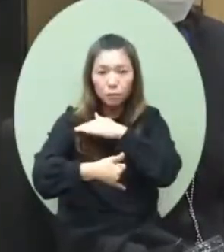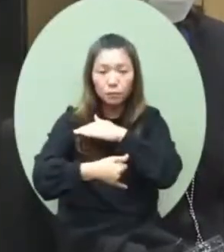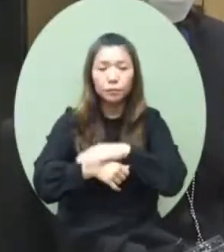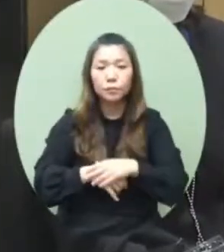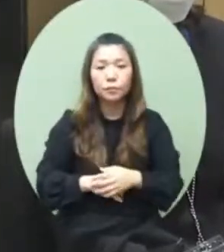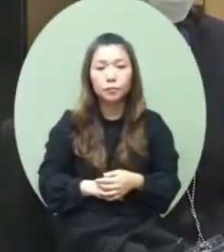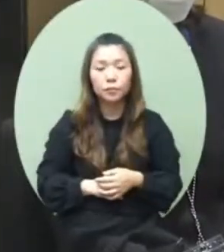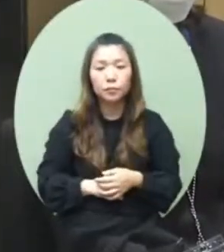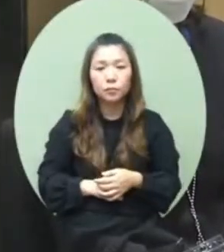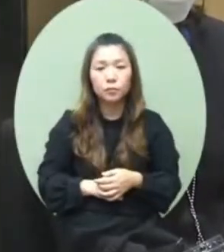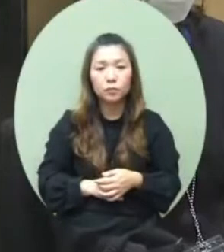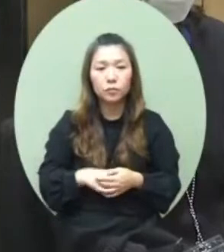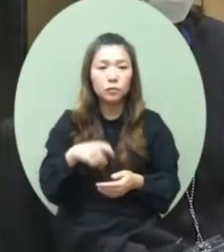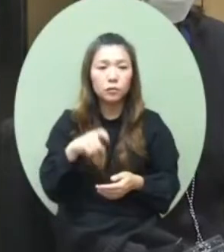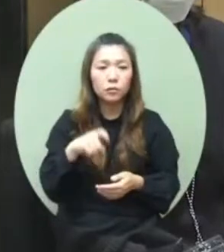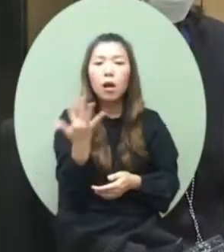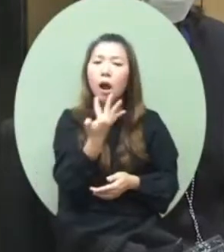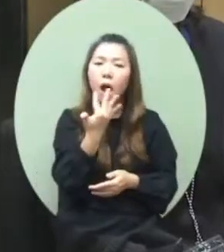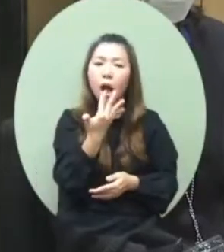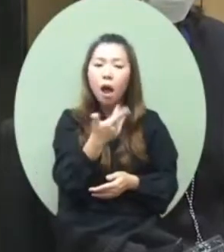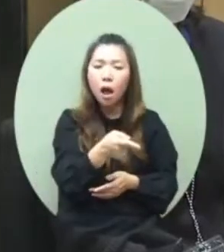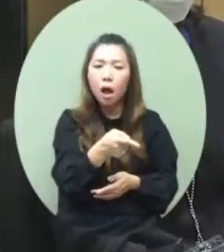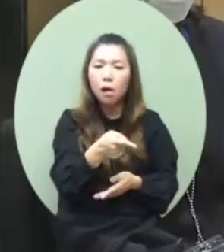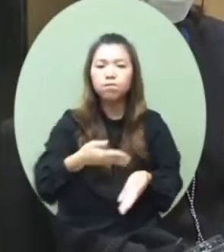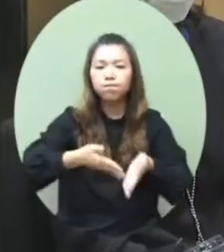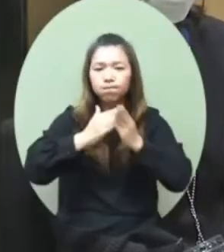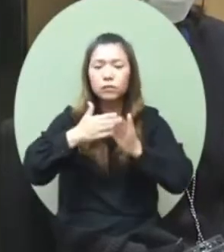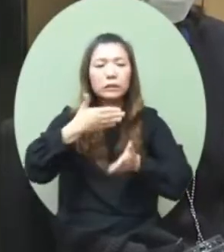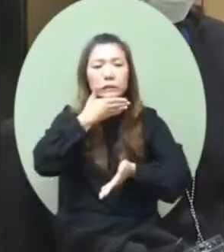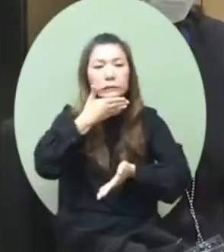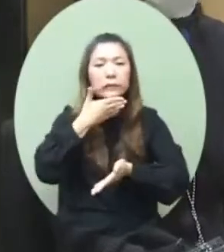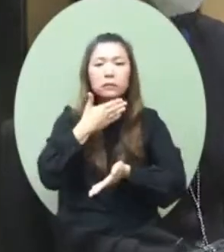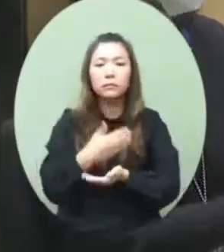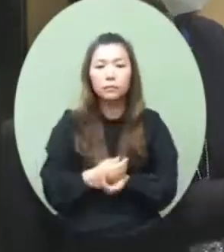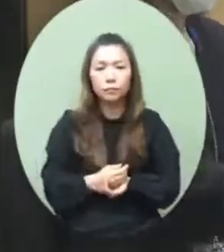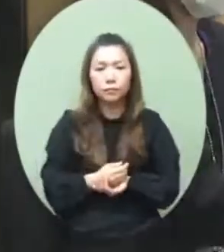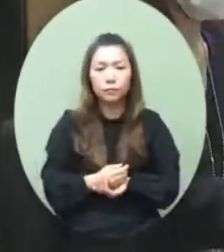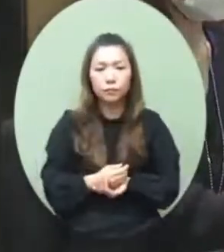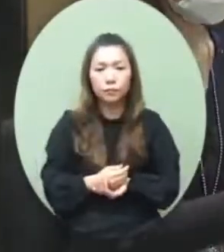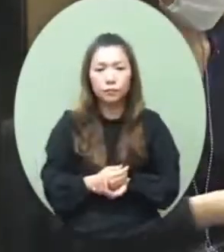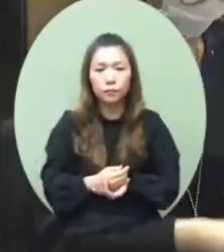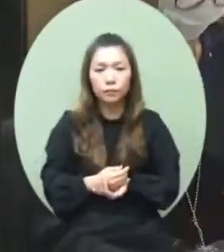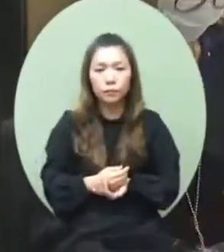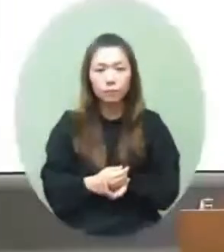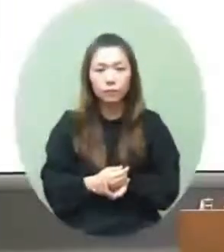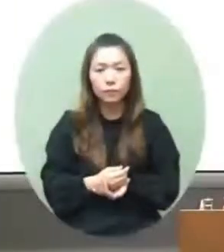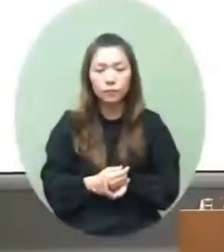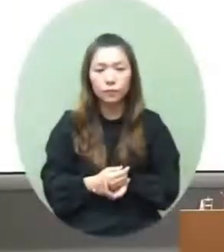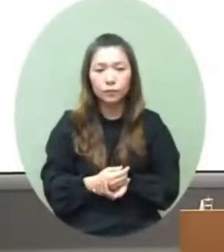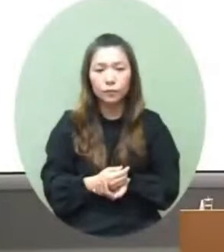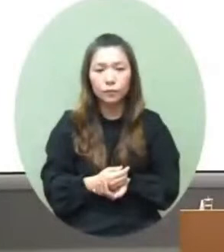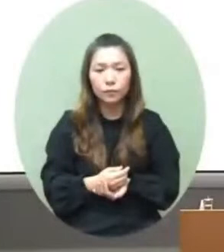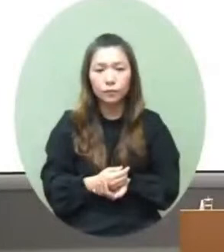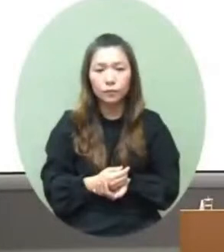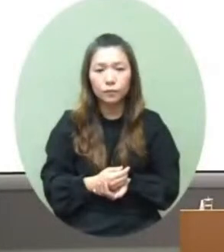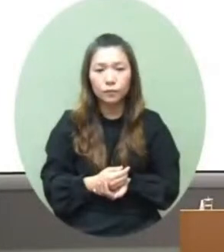You mentioned that there would be youth appeal in gourmet marketplaces. How many fairs will be run